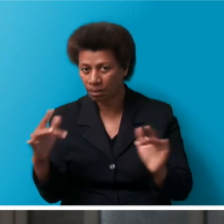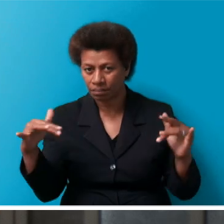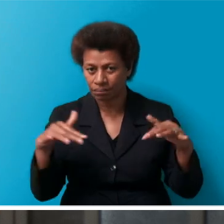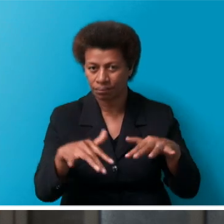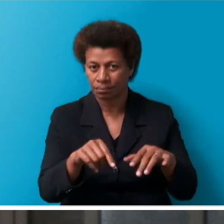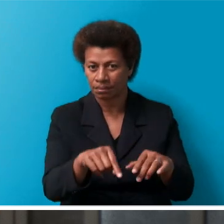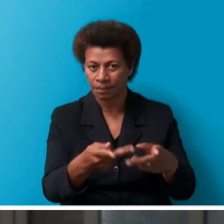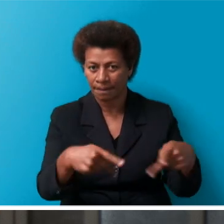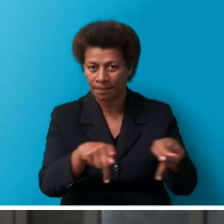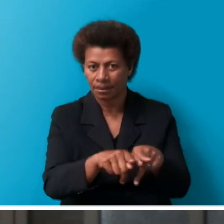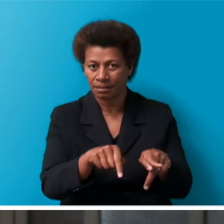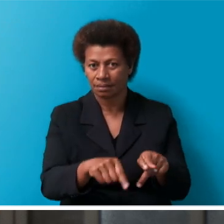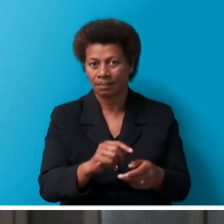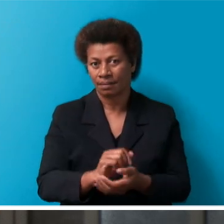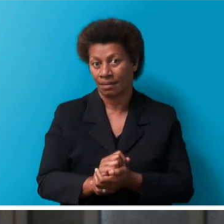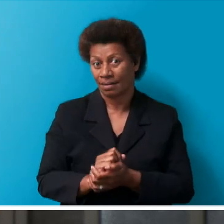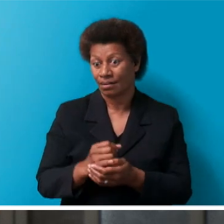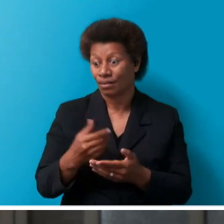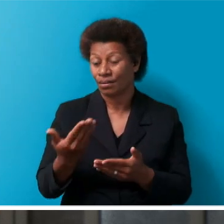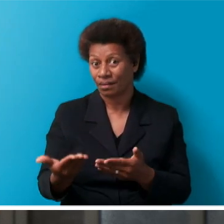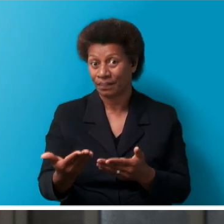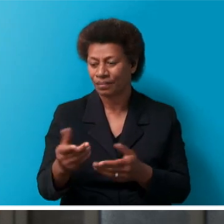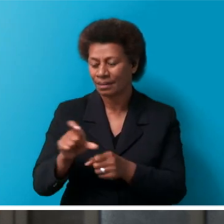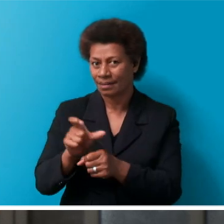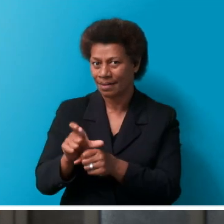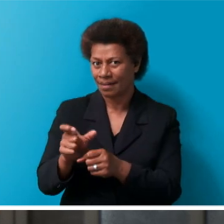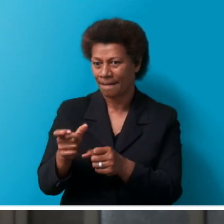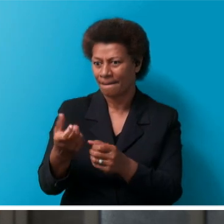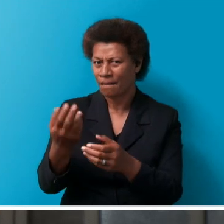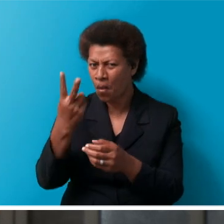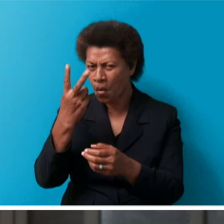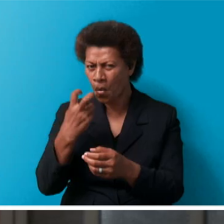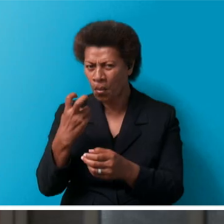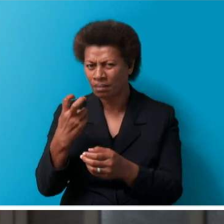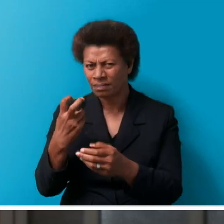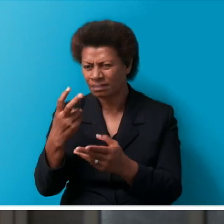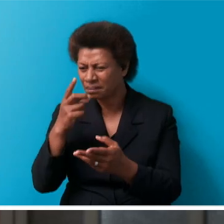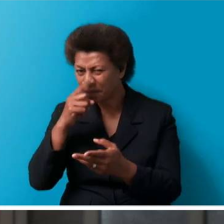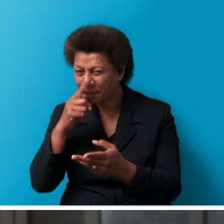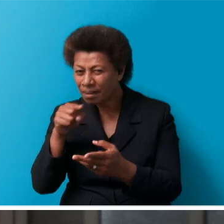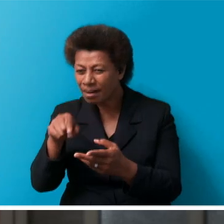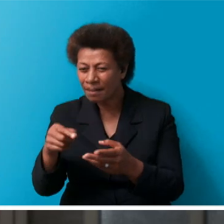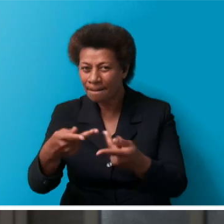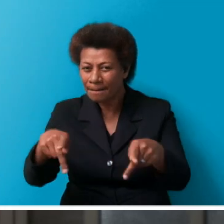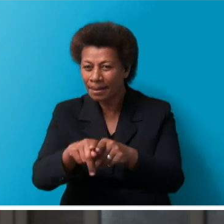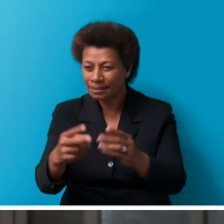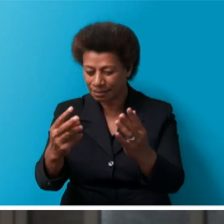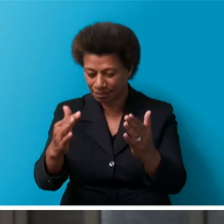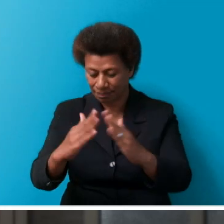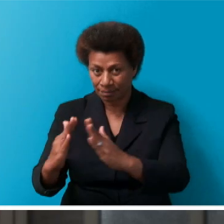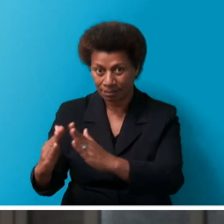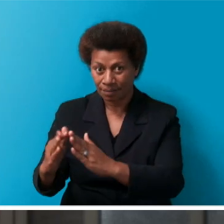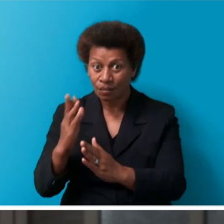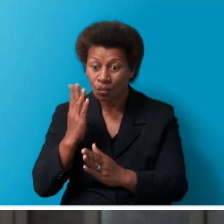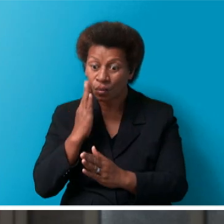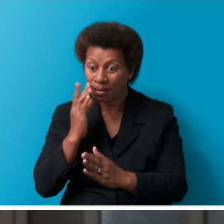Persons, we are rolling out creation of spaces for older persons in each district. When seniors come to urban centers to collect their allowance, we are hoping they